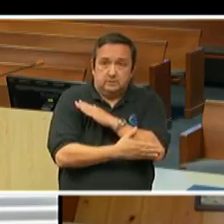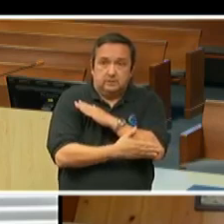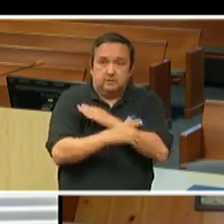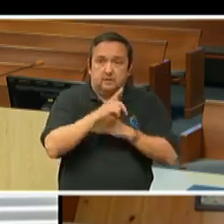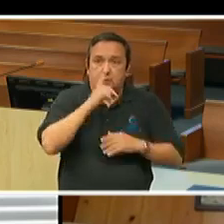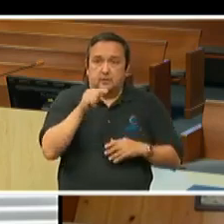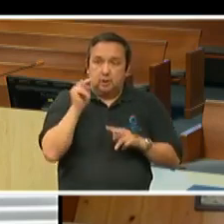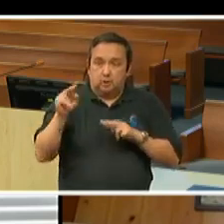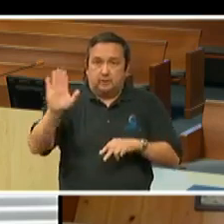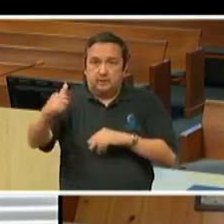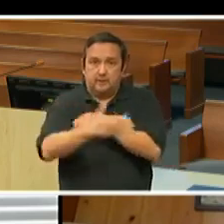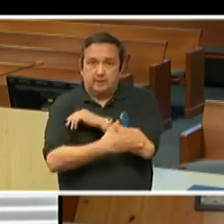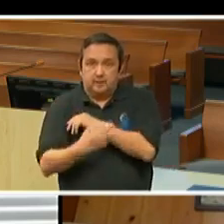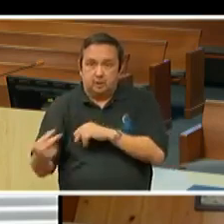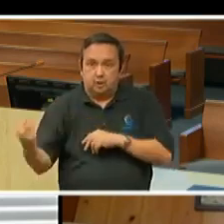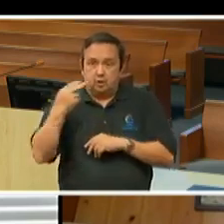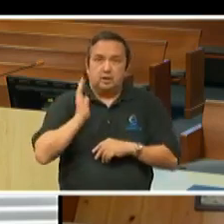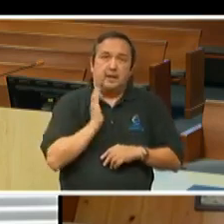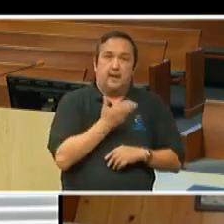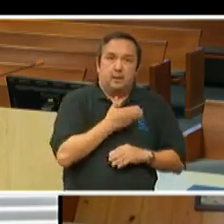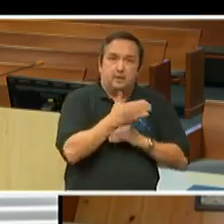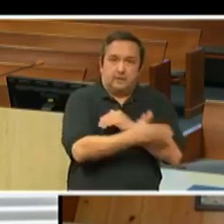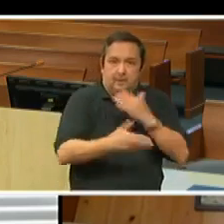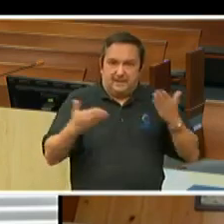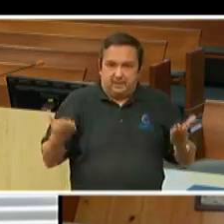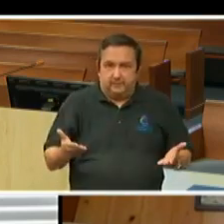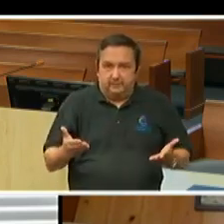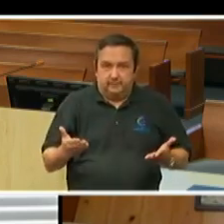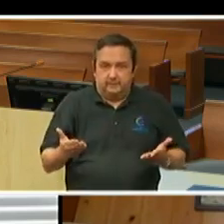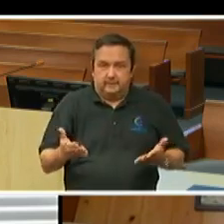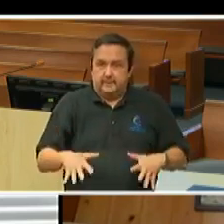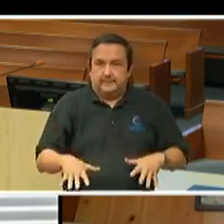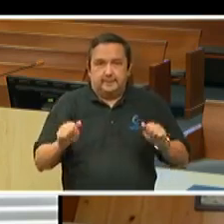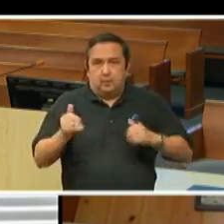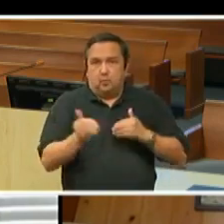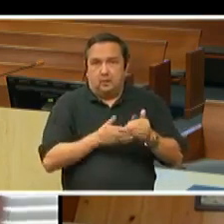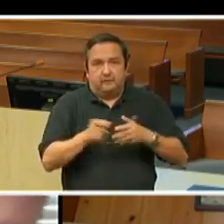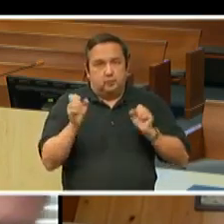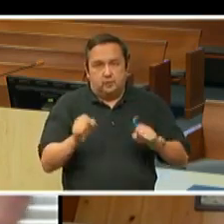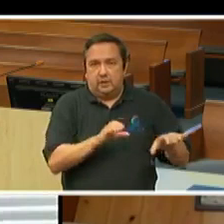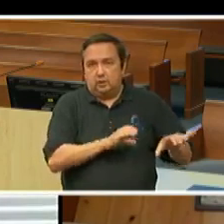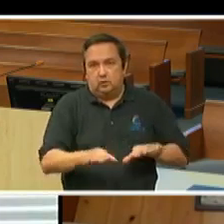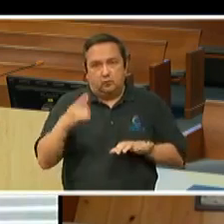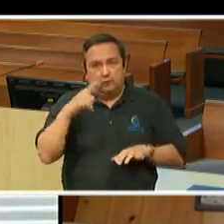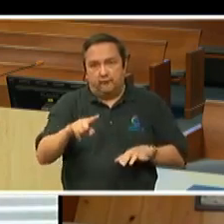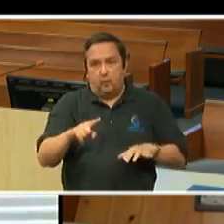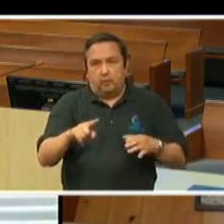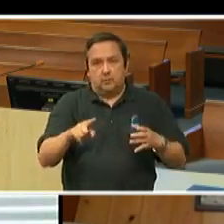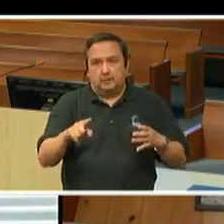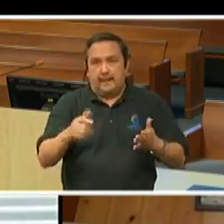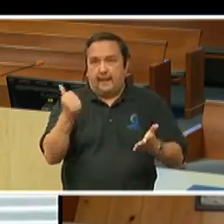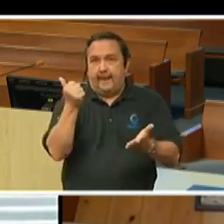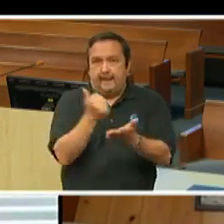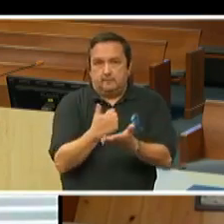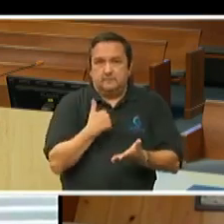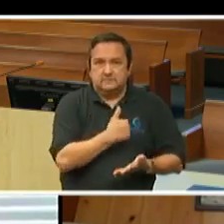just look at their county, look at what's happening in our county and take whatever measures they can take to help